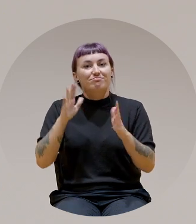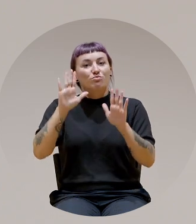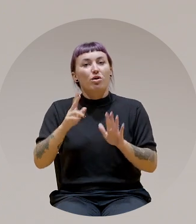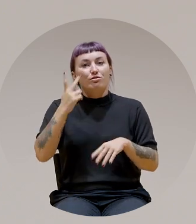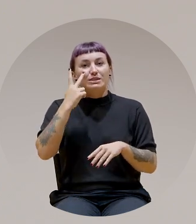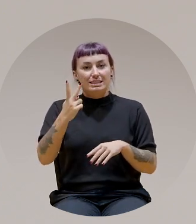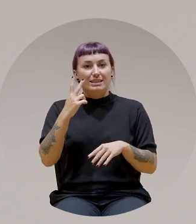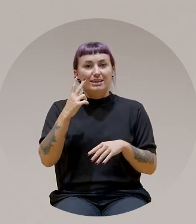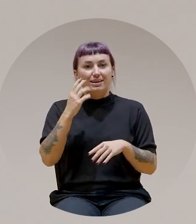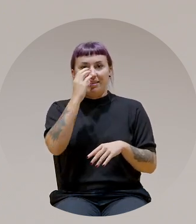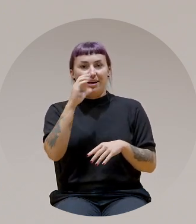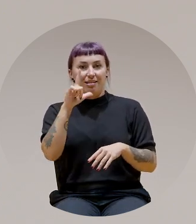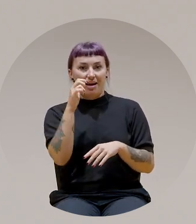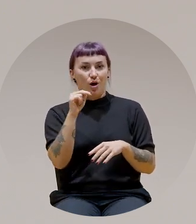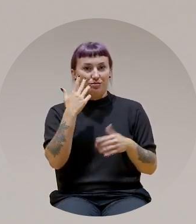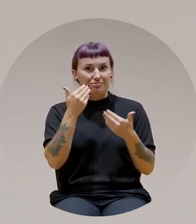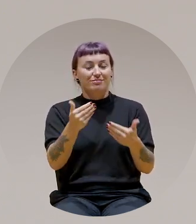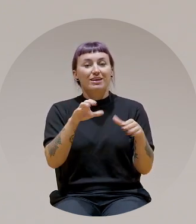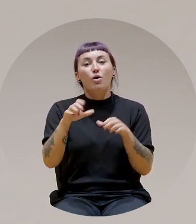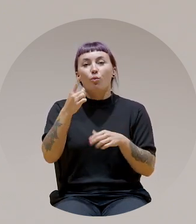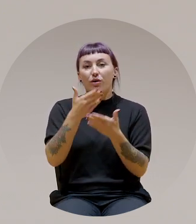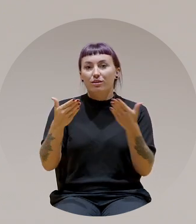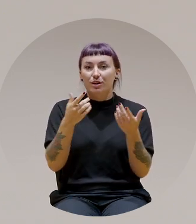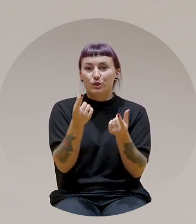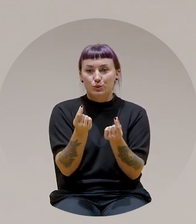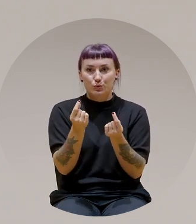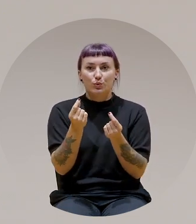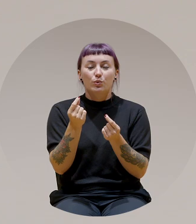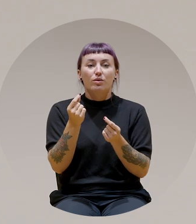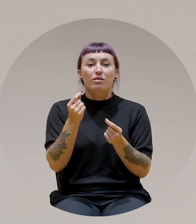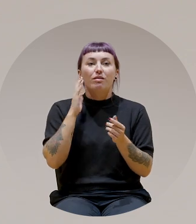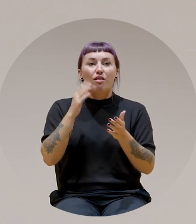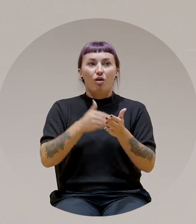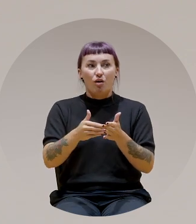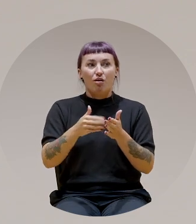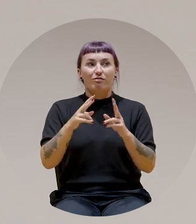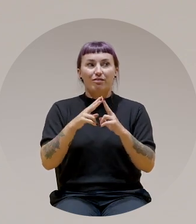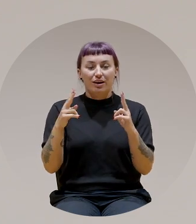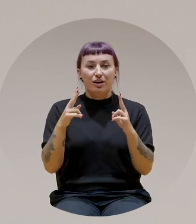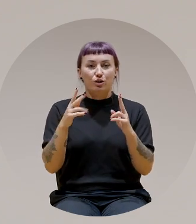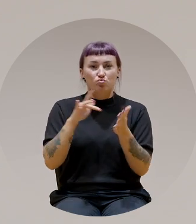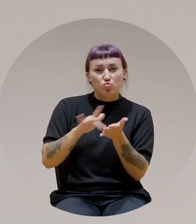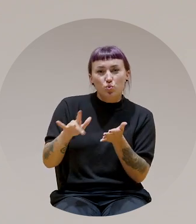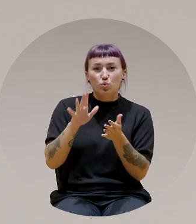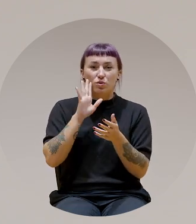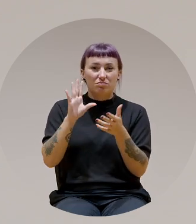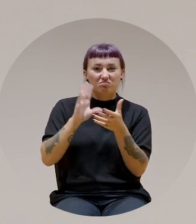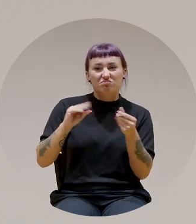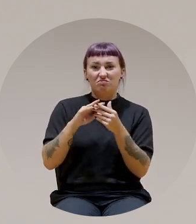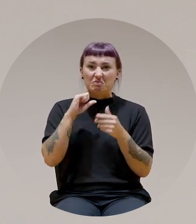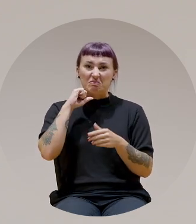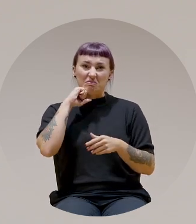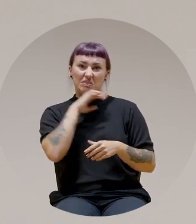wonderful to see the clowns in action. Often one thing the clowns do is they're often very rude. They'll